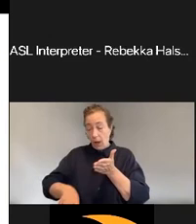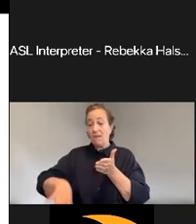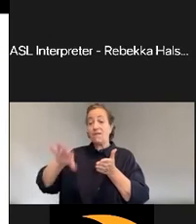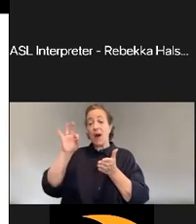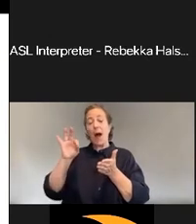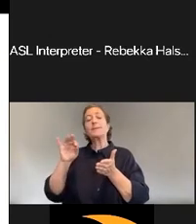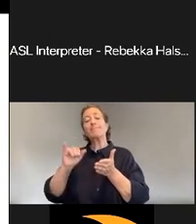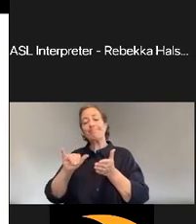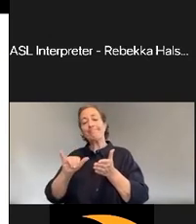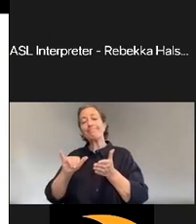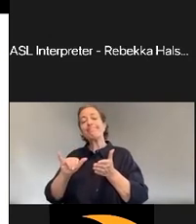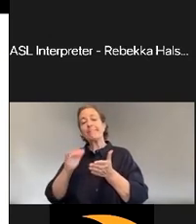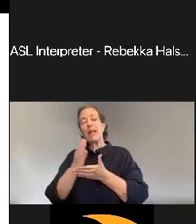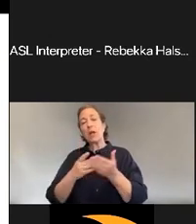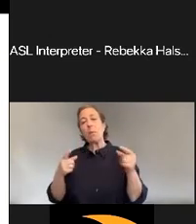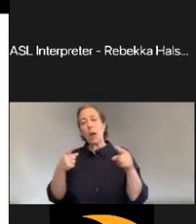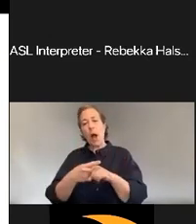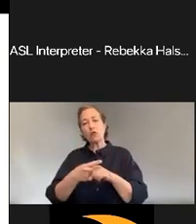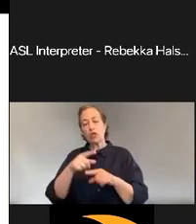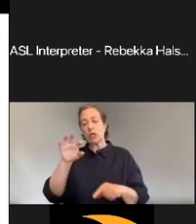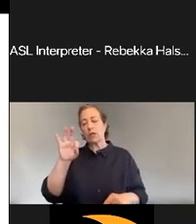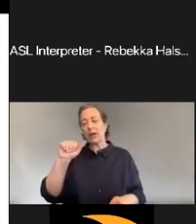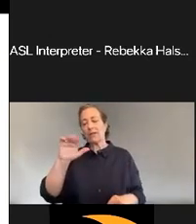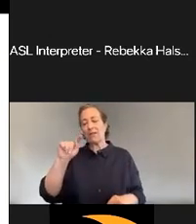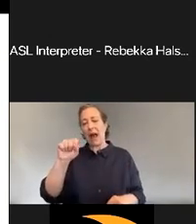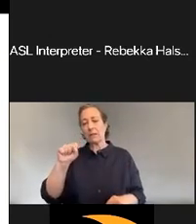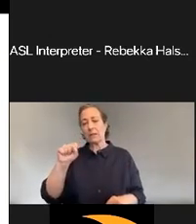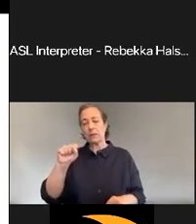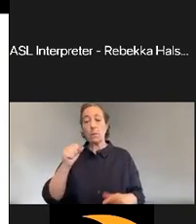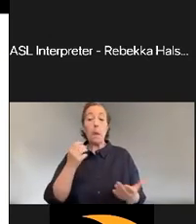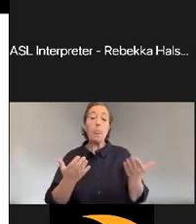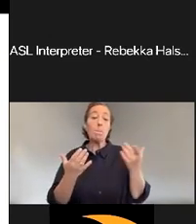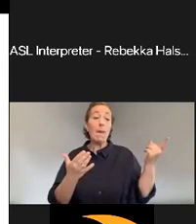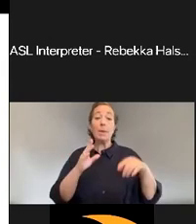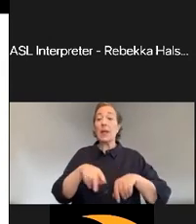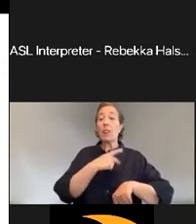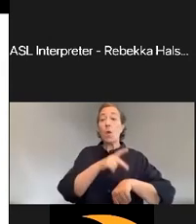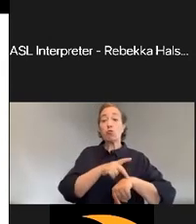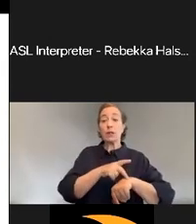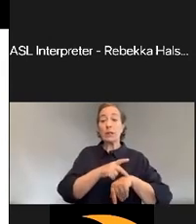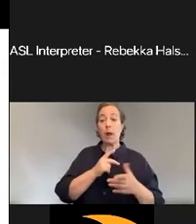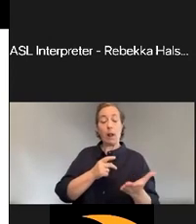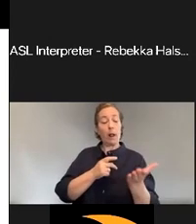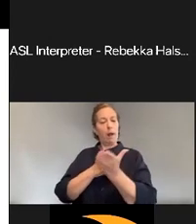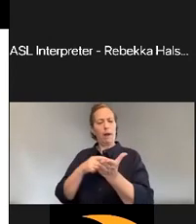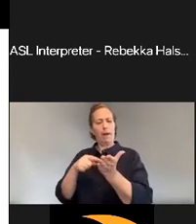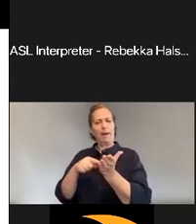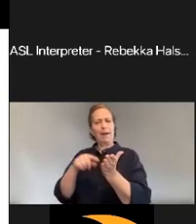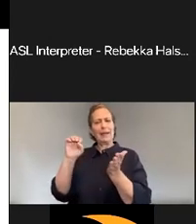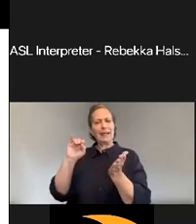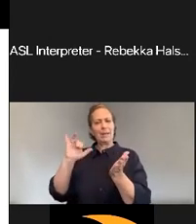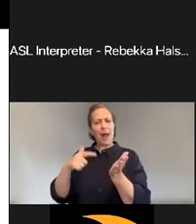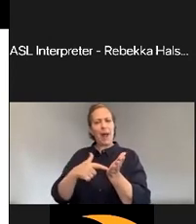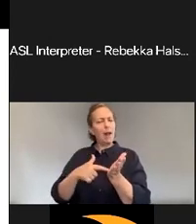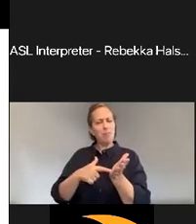contradictory facts, and perhaps the principal provides copies of emails that clearly refer the parents to the